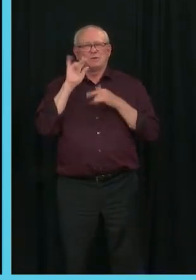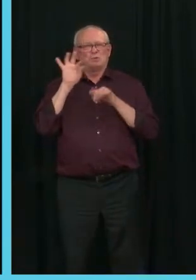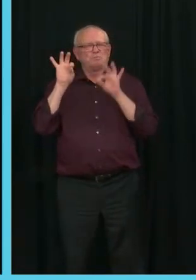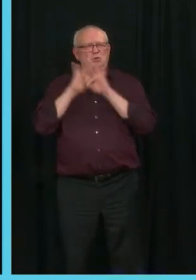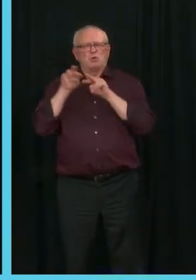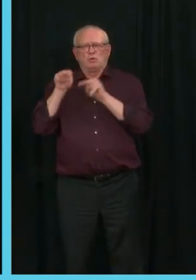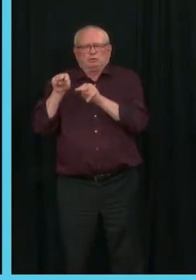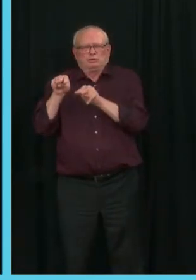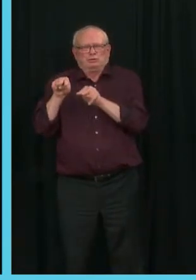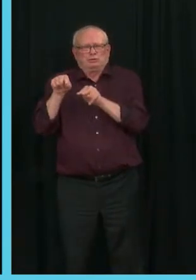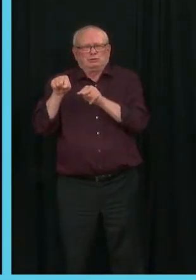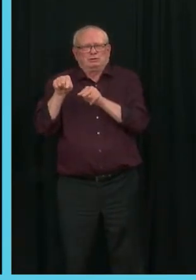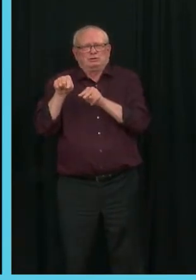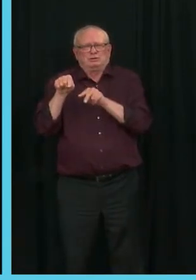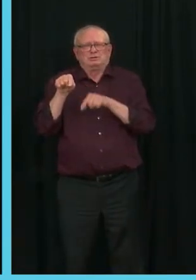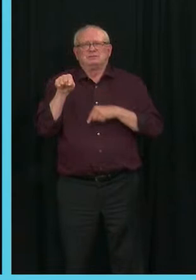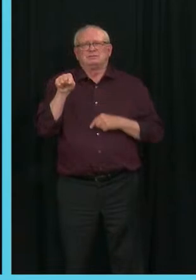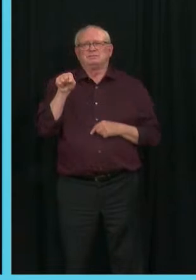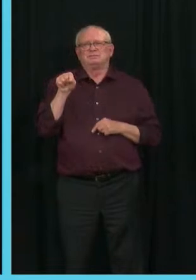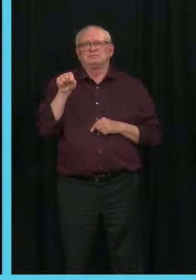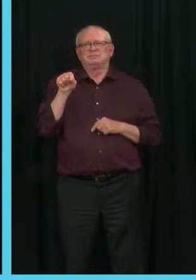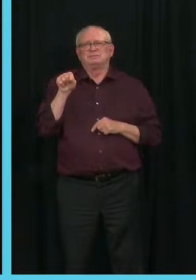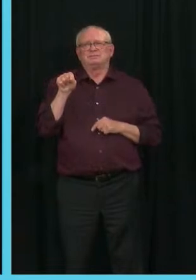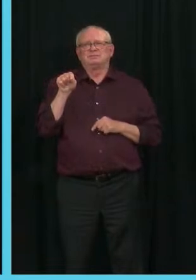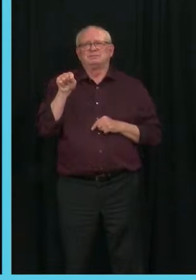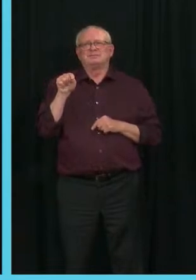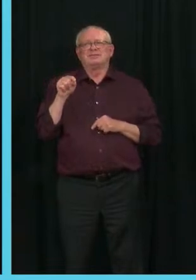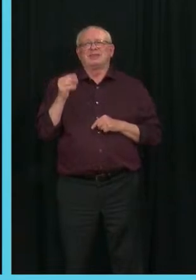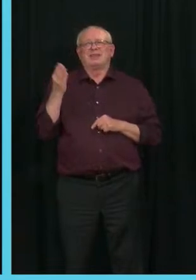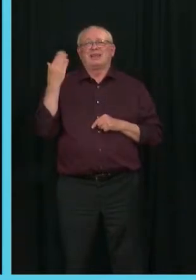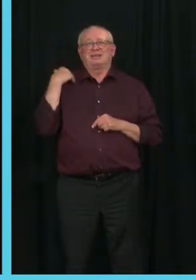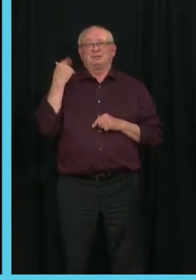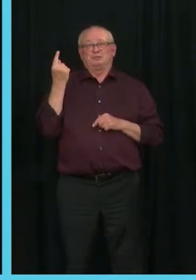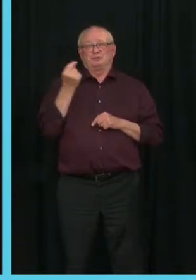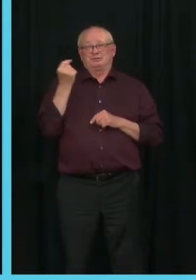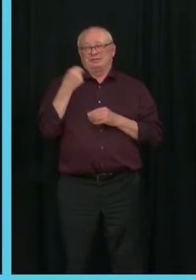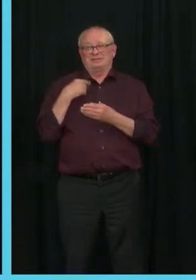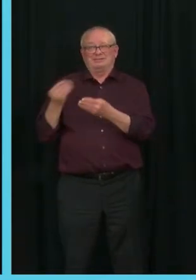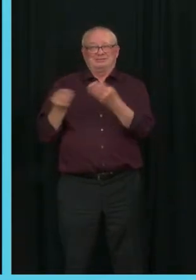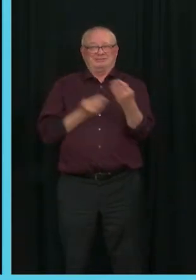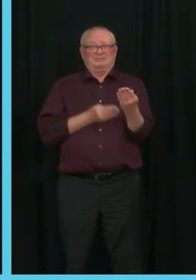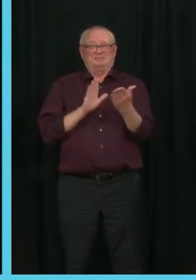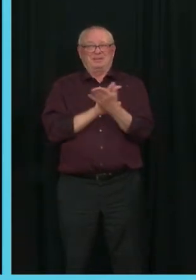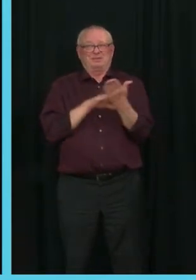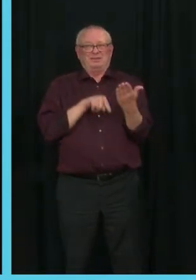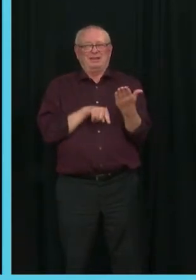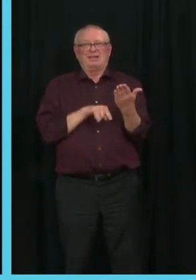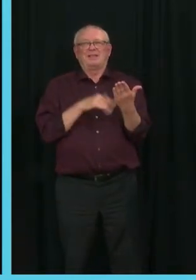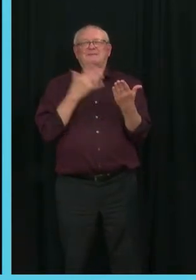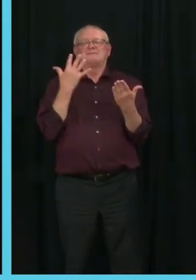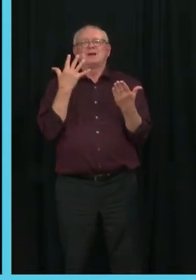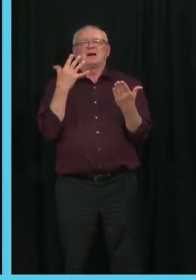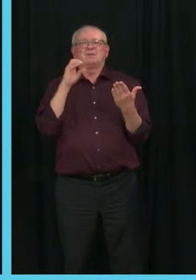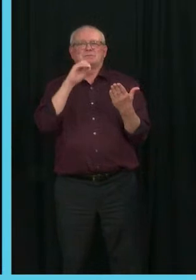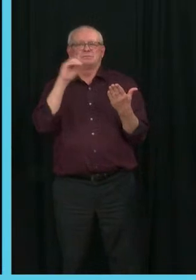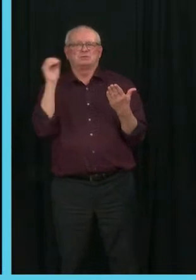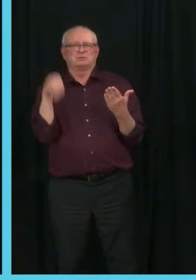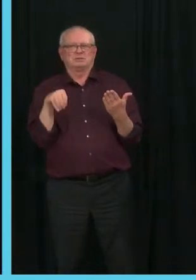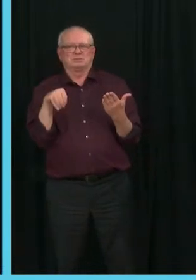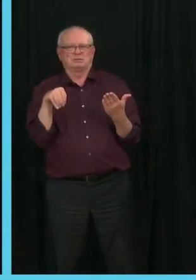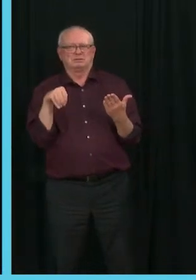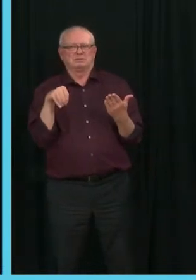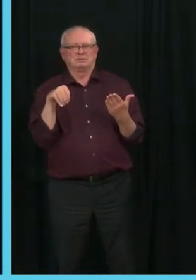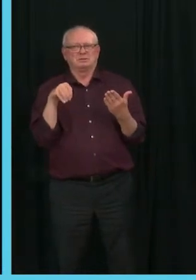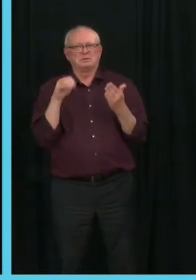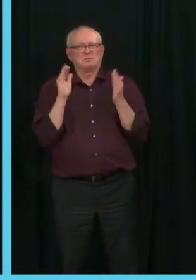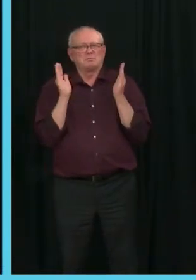experience. I don't have, again, the current data. On Tuesday, it represented about 5% of our overall new cases, so still a very small